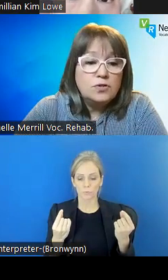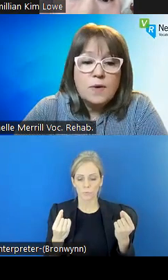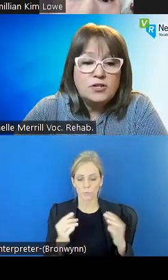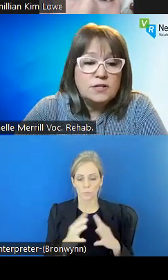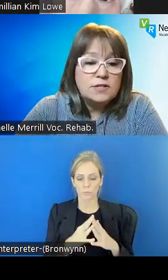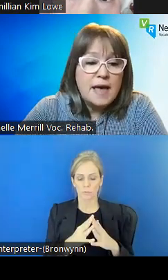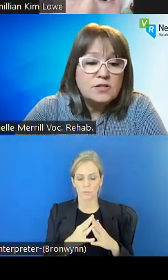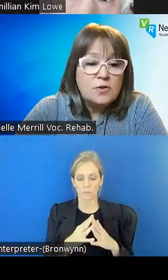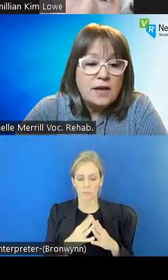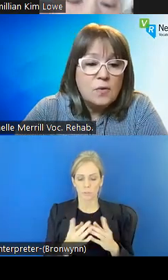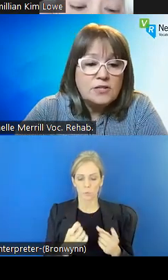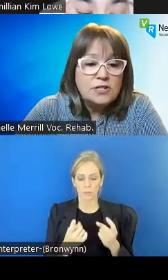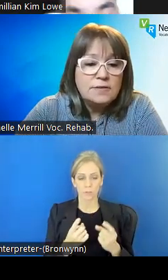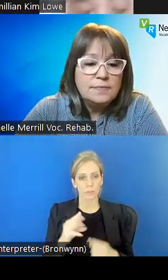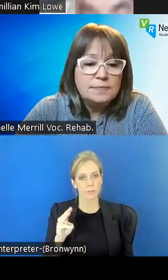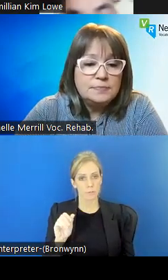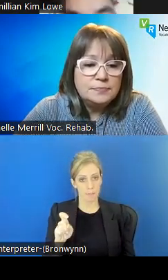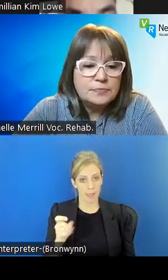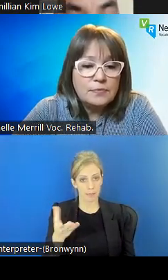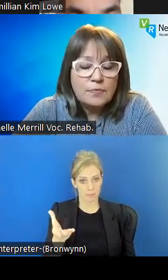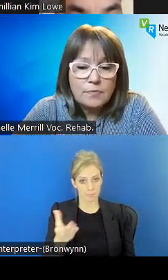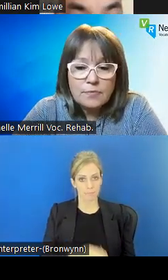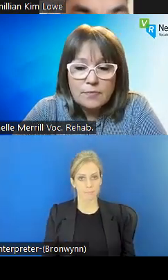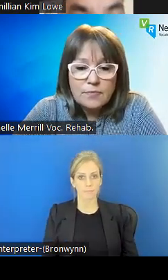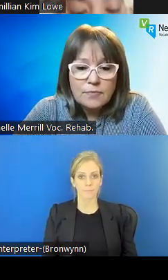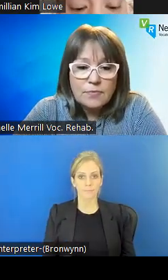go to questions. Max, you had a question?